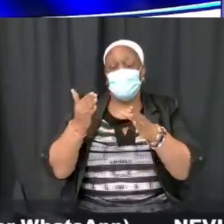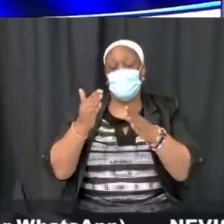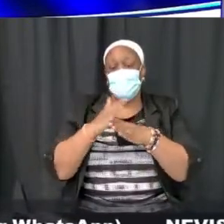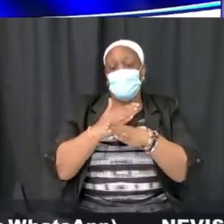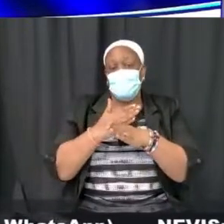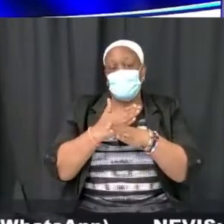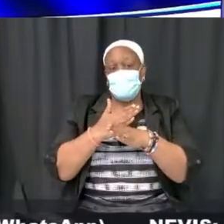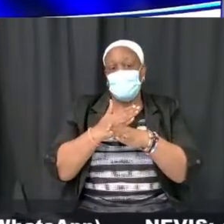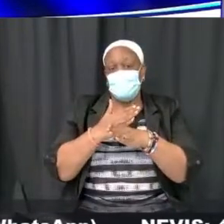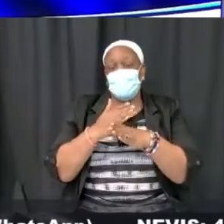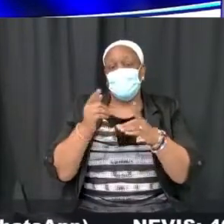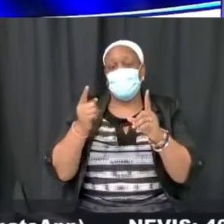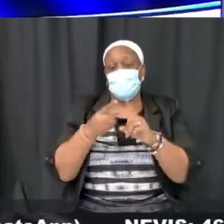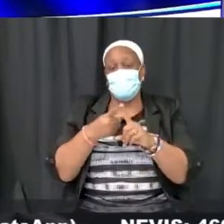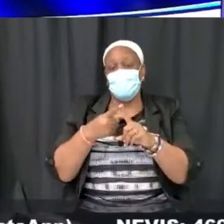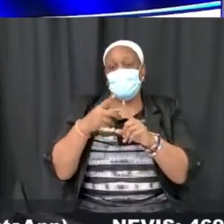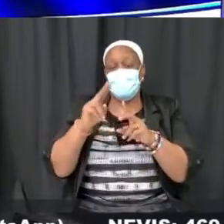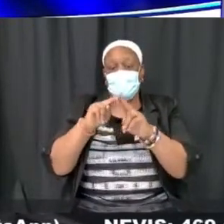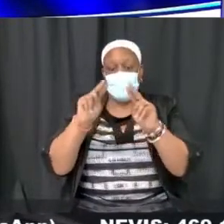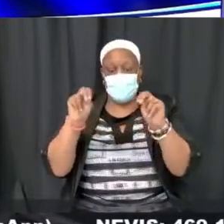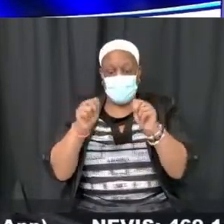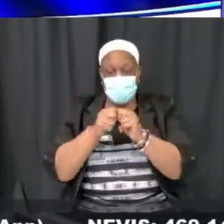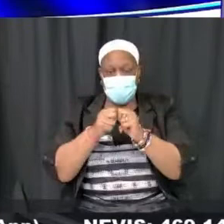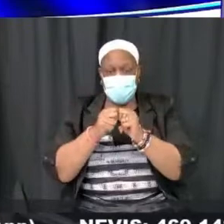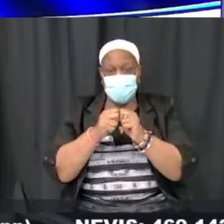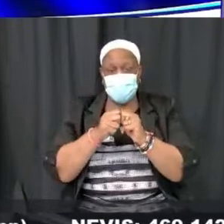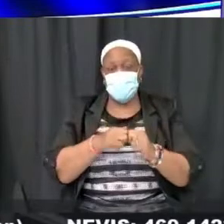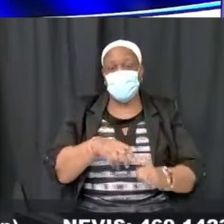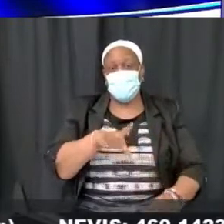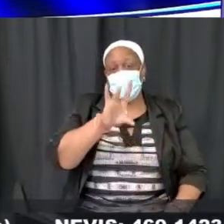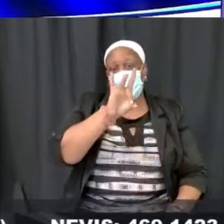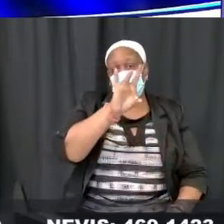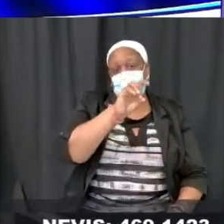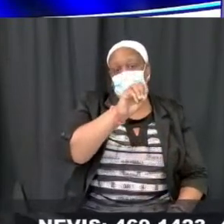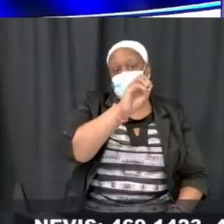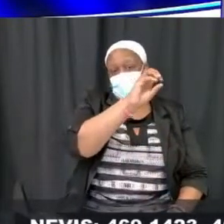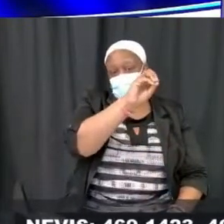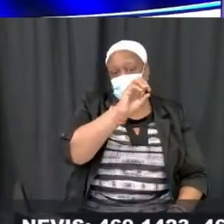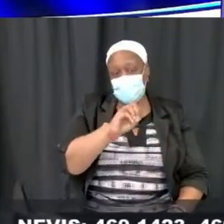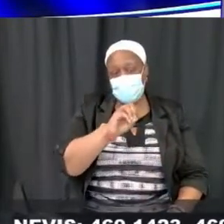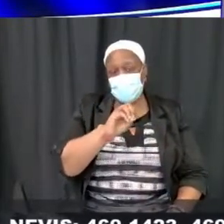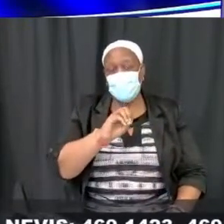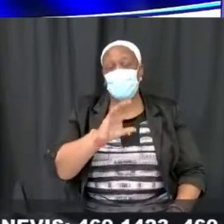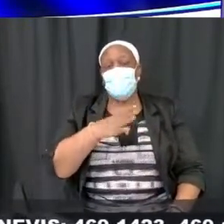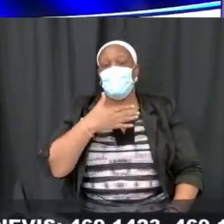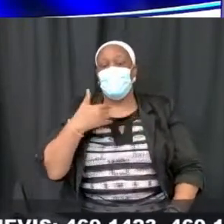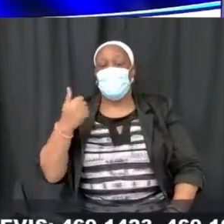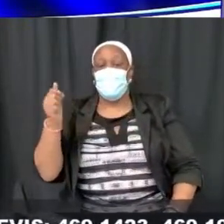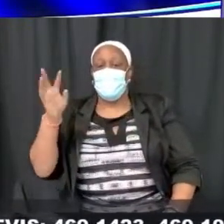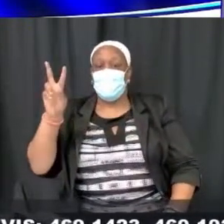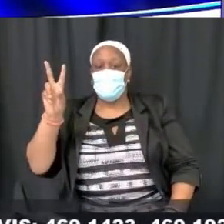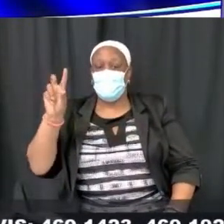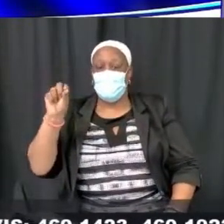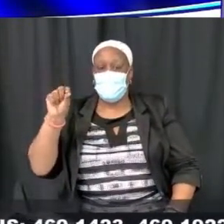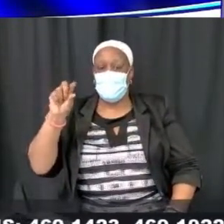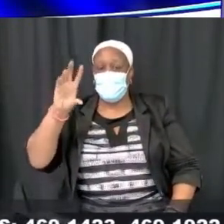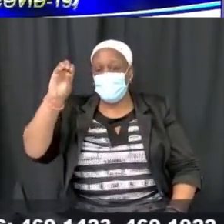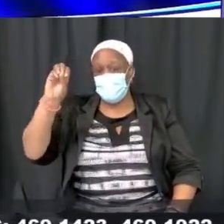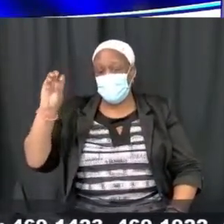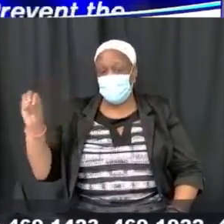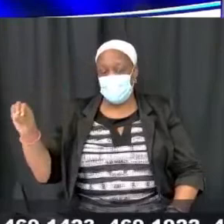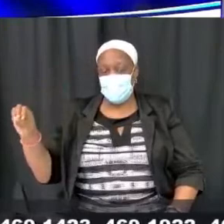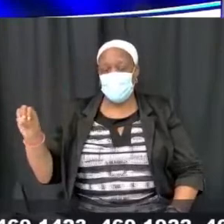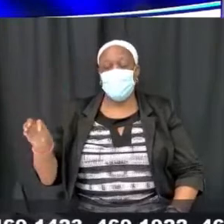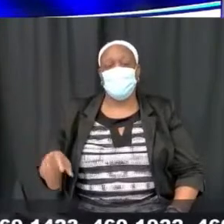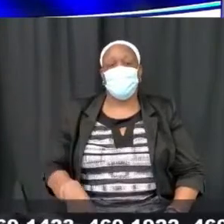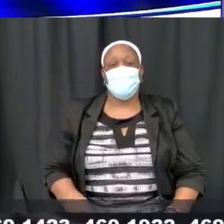distribution. So the split that they decided upon was an 80-20 split. So 80% of the vouchers will be for